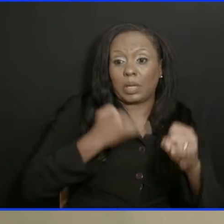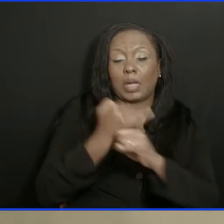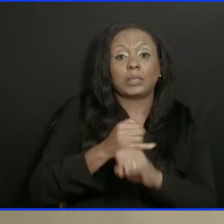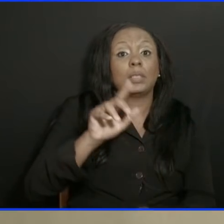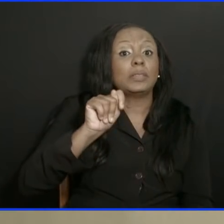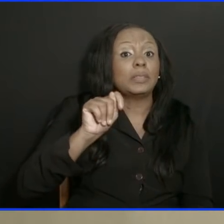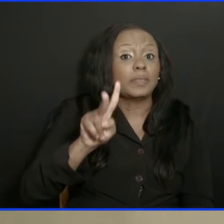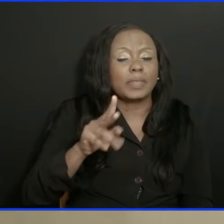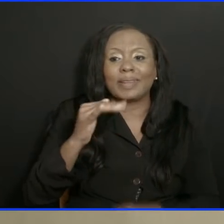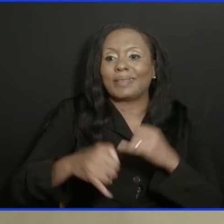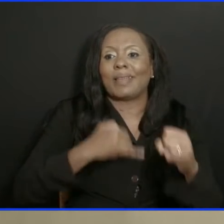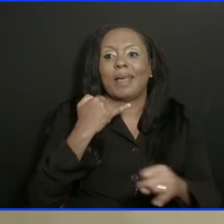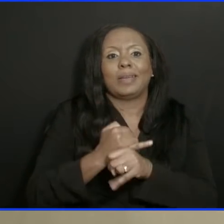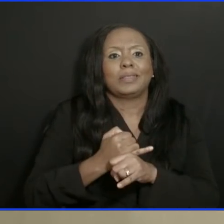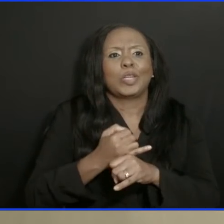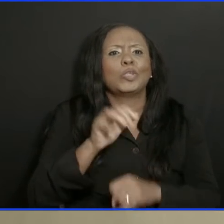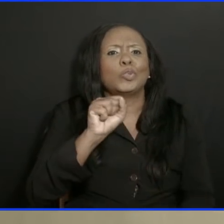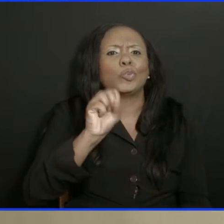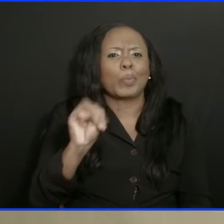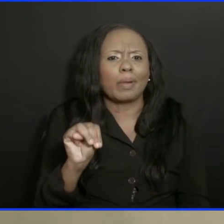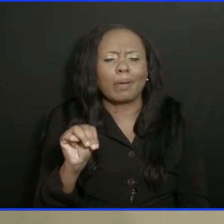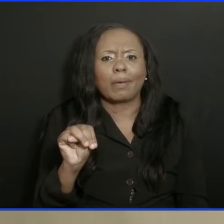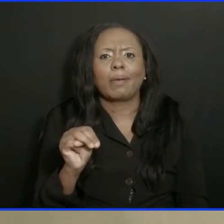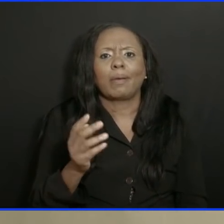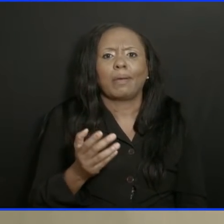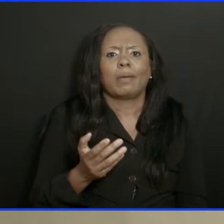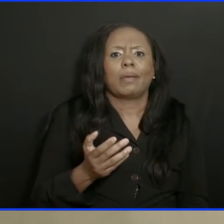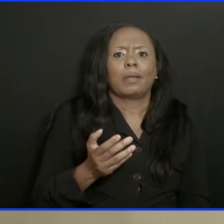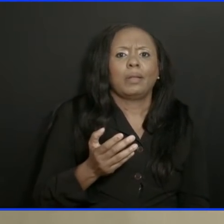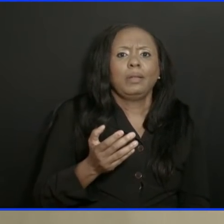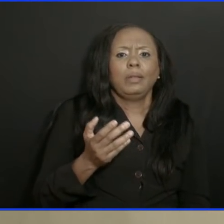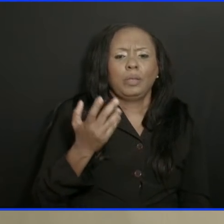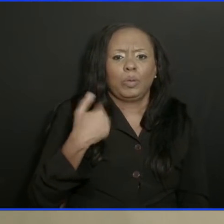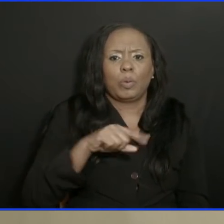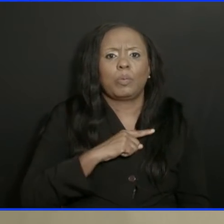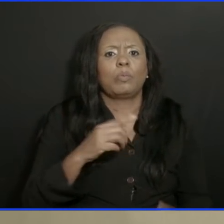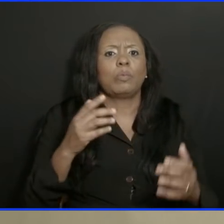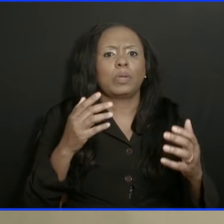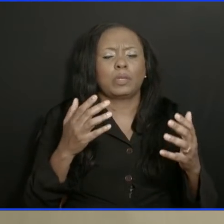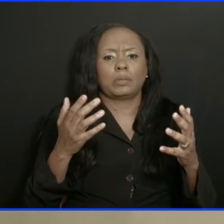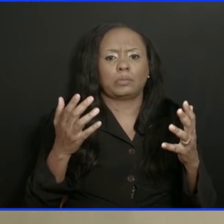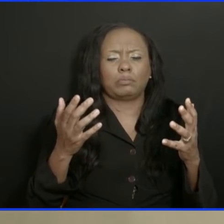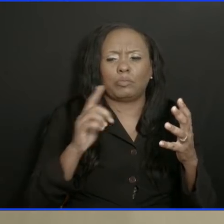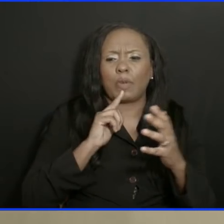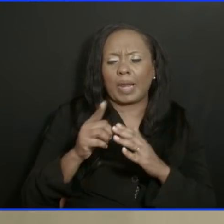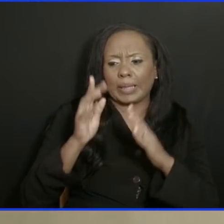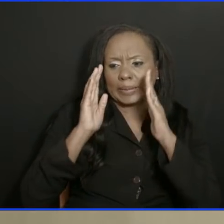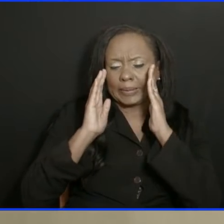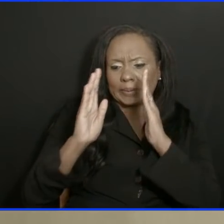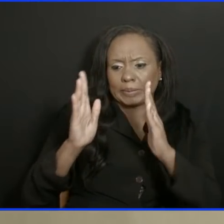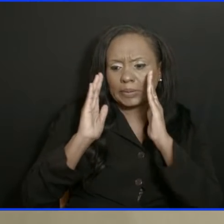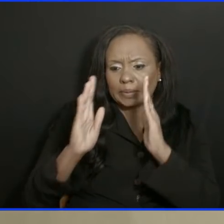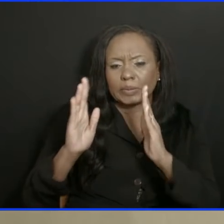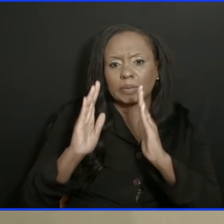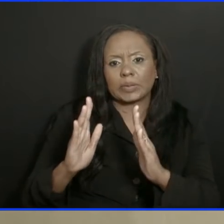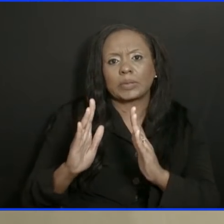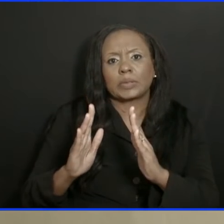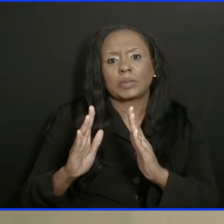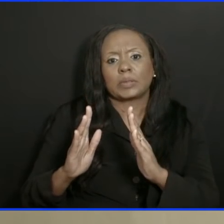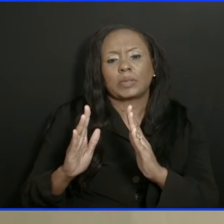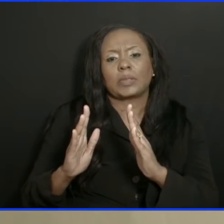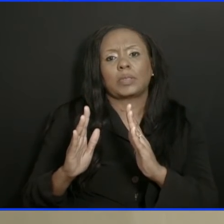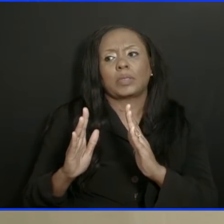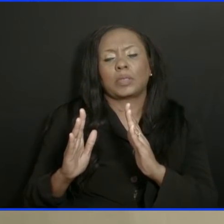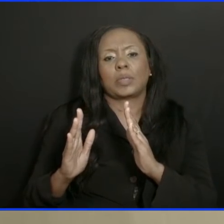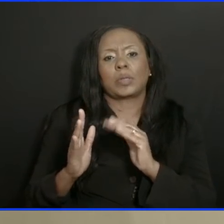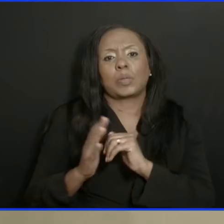about the potential impact on the pediatric population. So we are paying very close attention to that. We are in